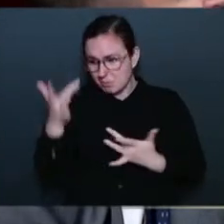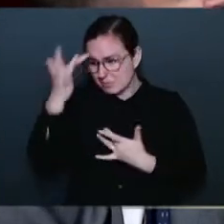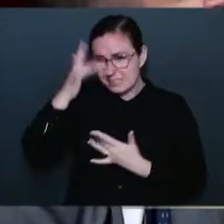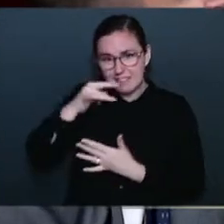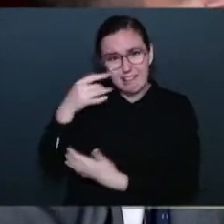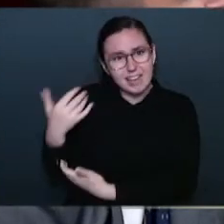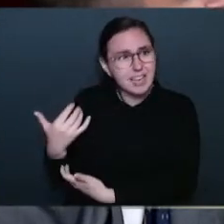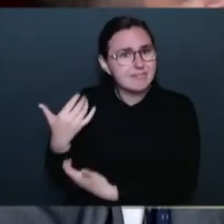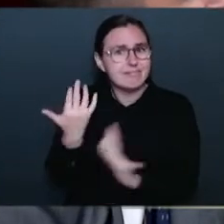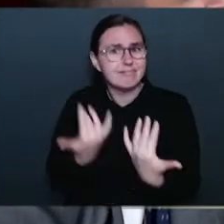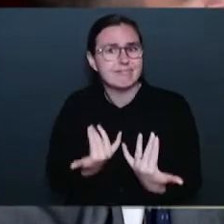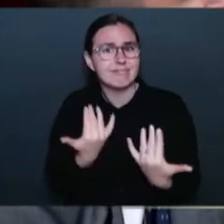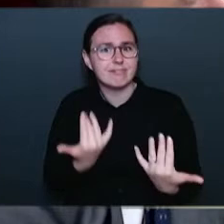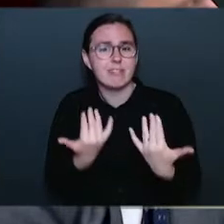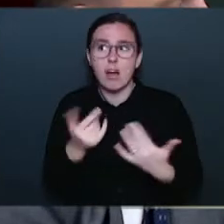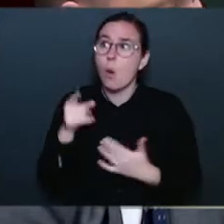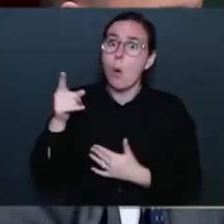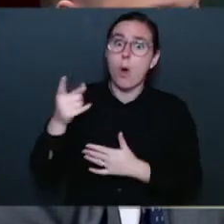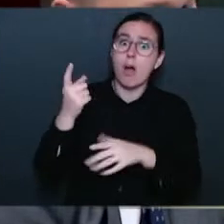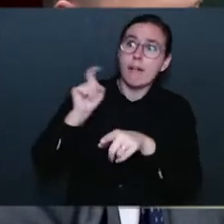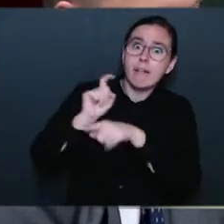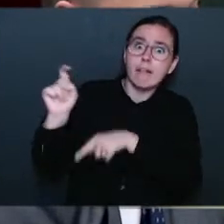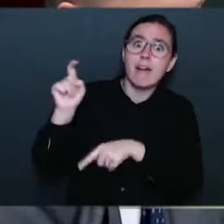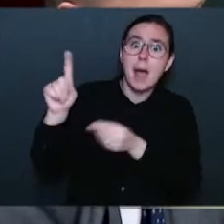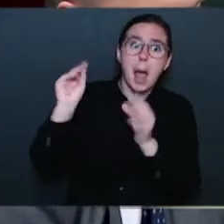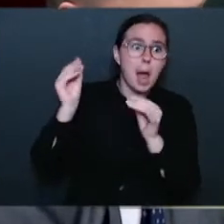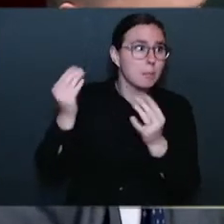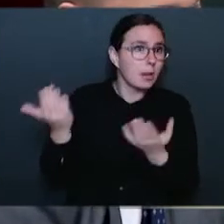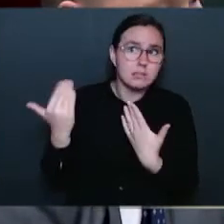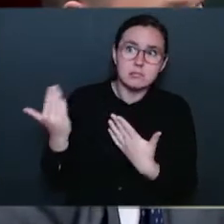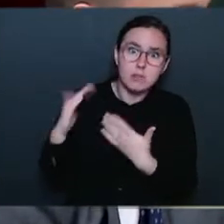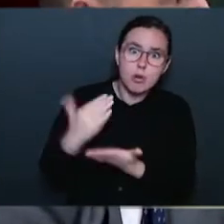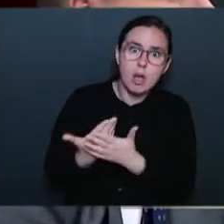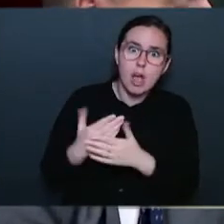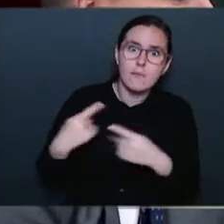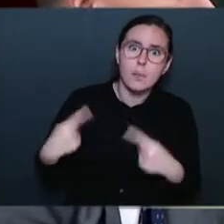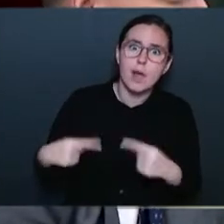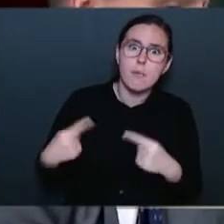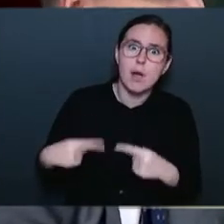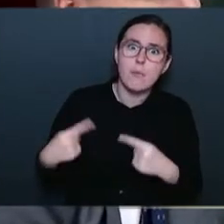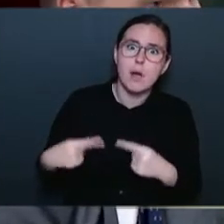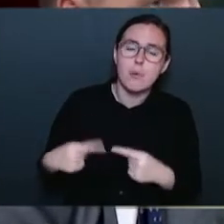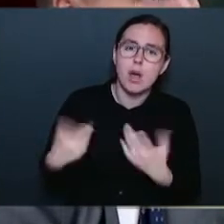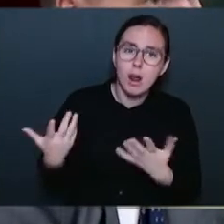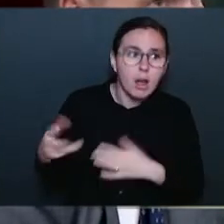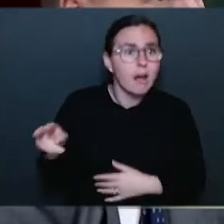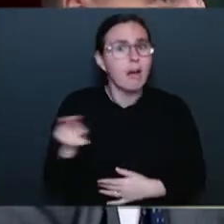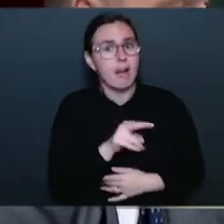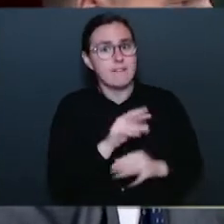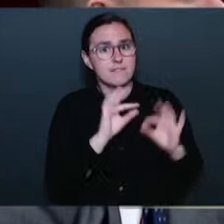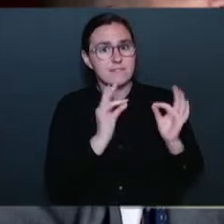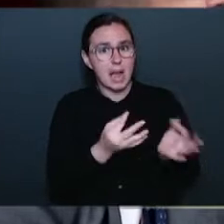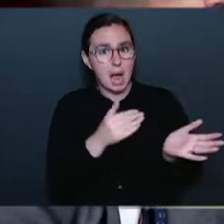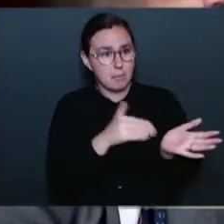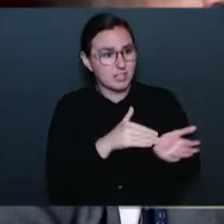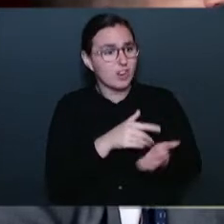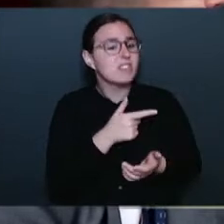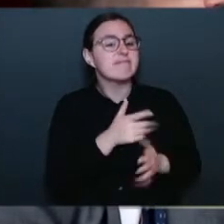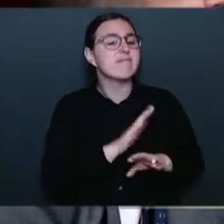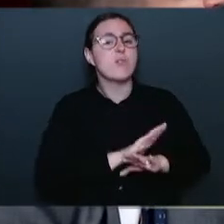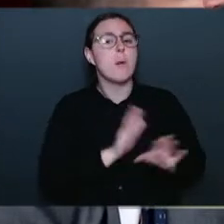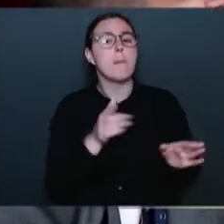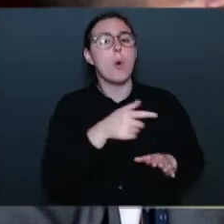to Alberta because they already watched the move away once and Bill 201 would have set standards in healthcare would have included standards for shorter wait times